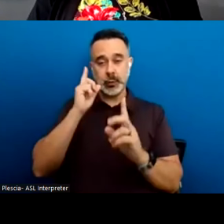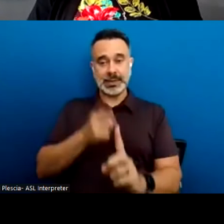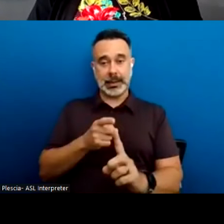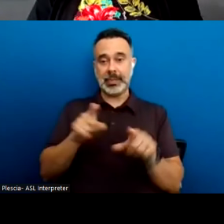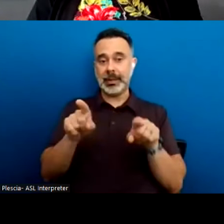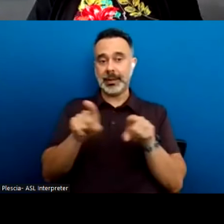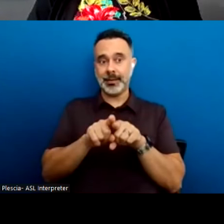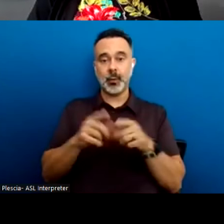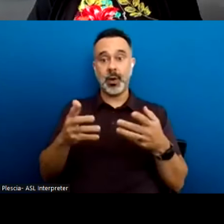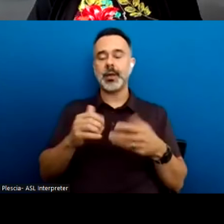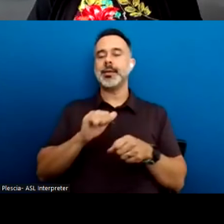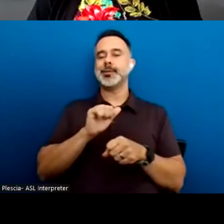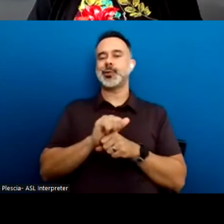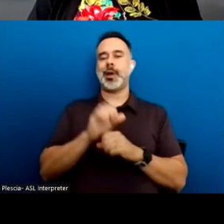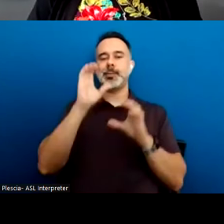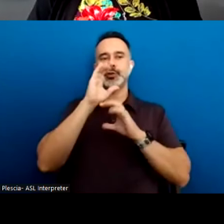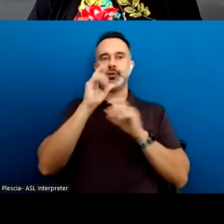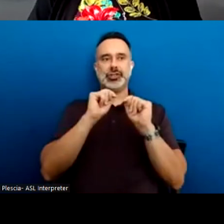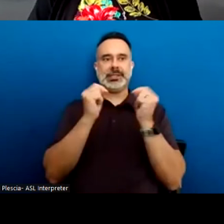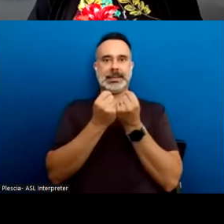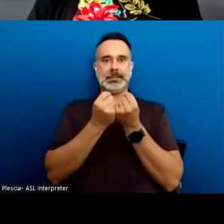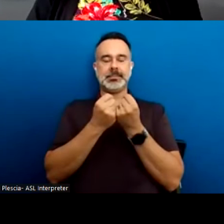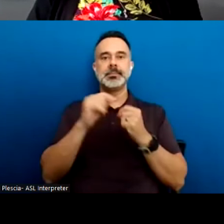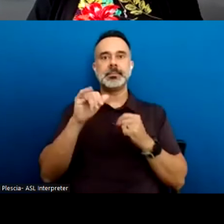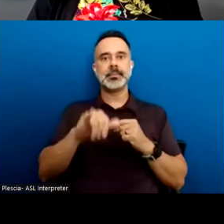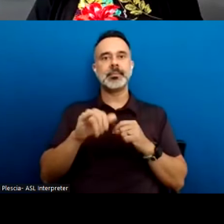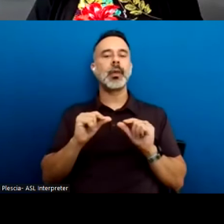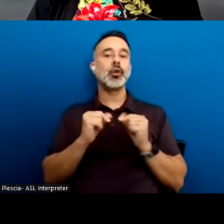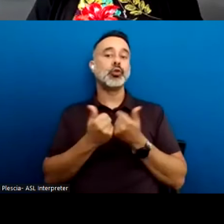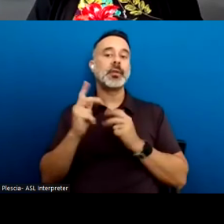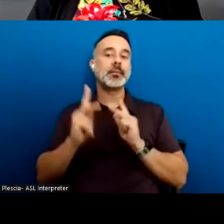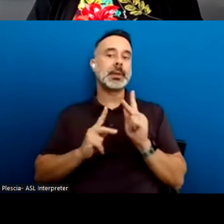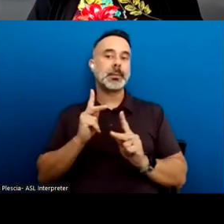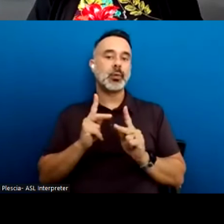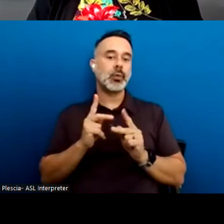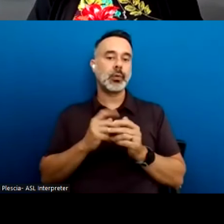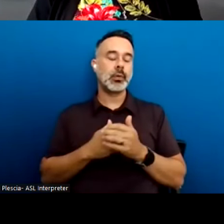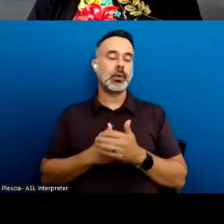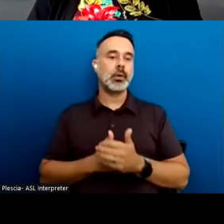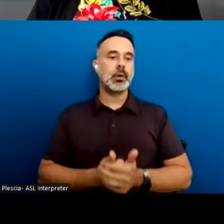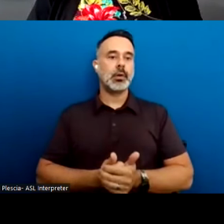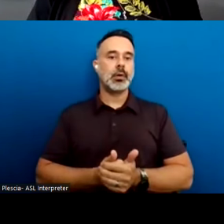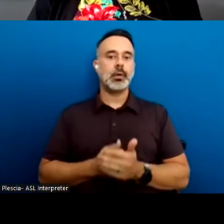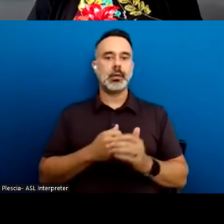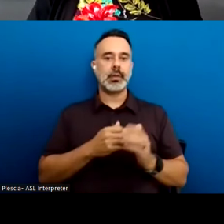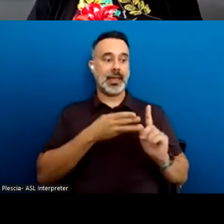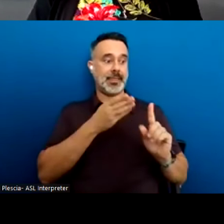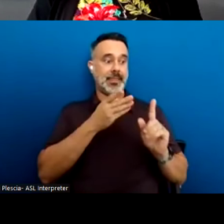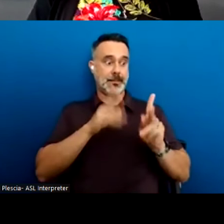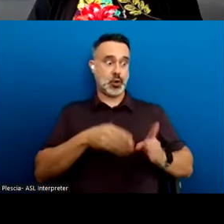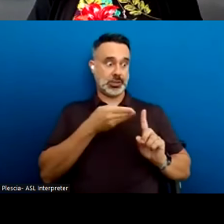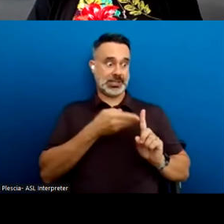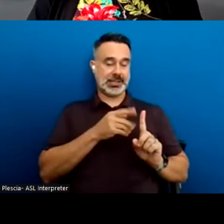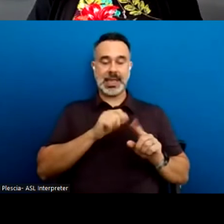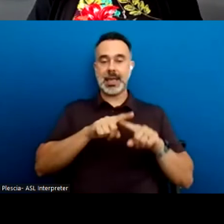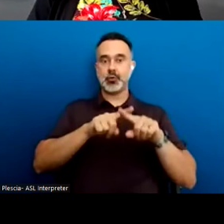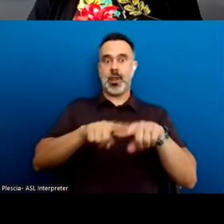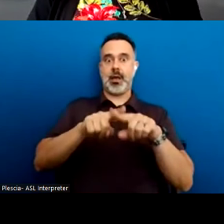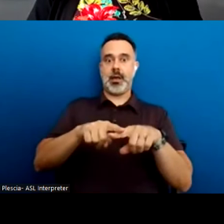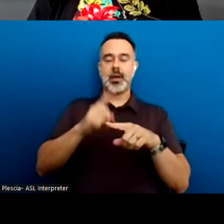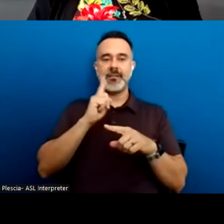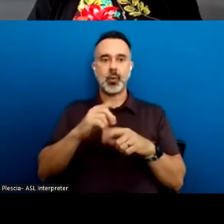search team, which is a group of people that the person can rely on for